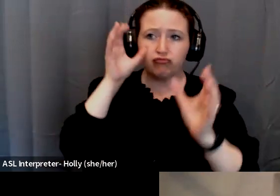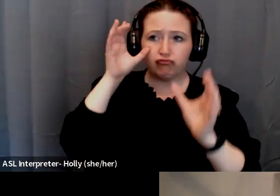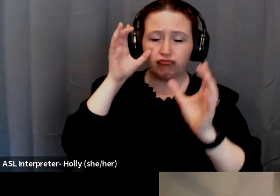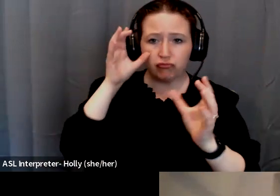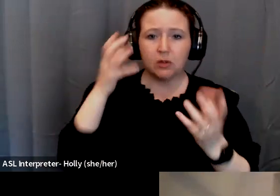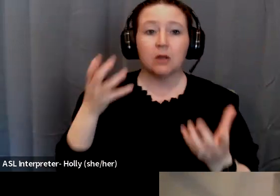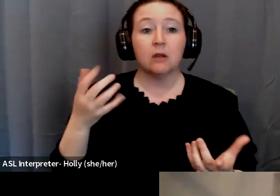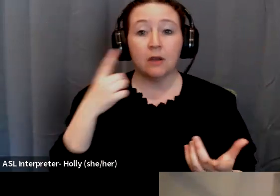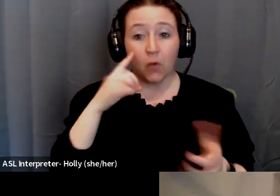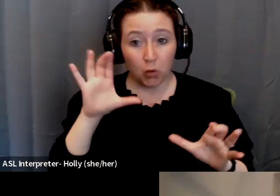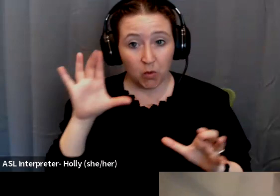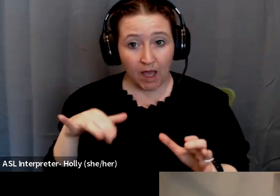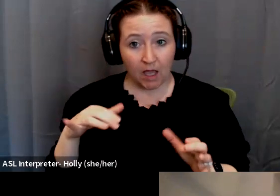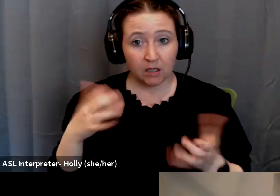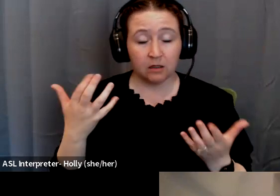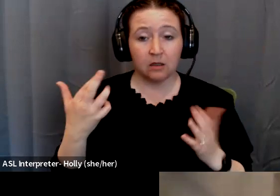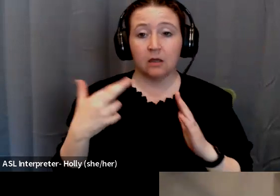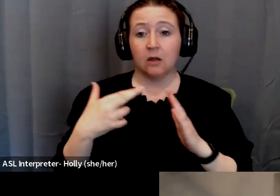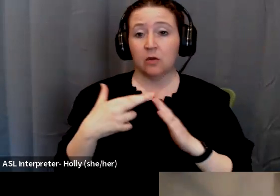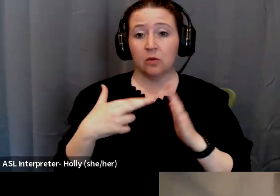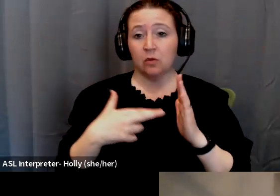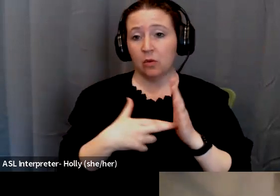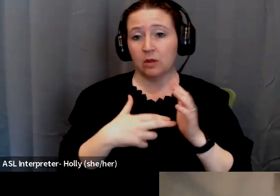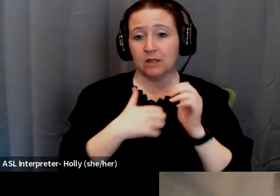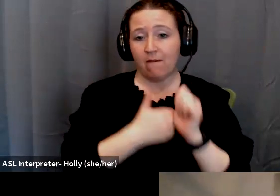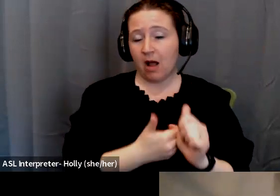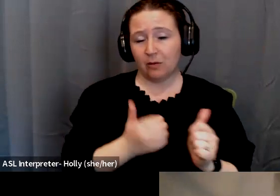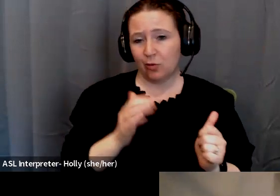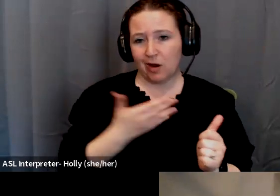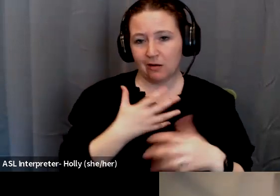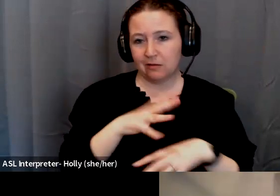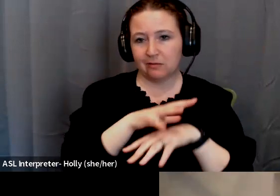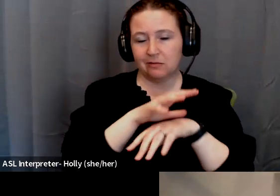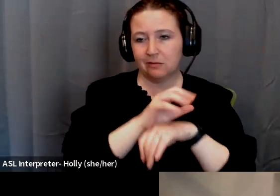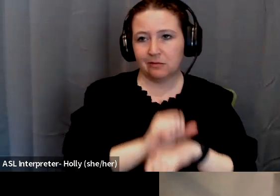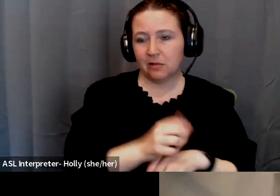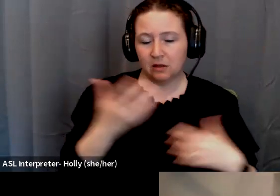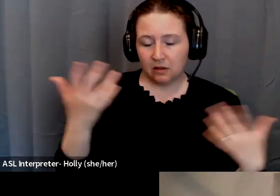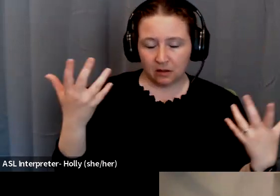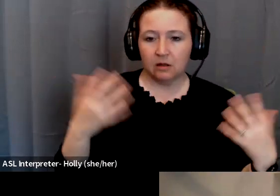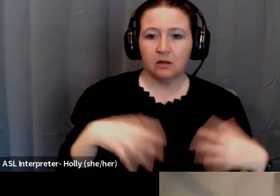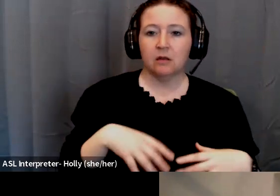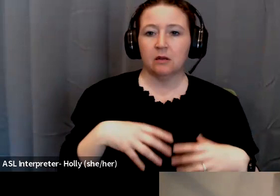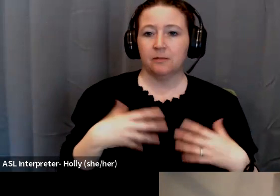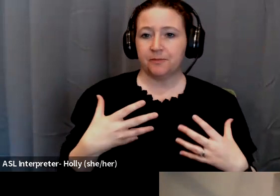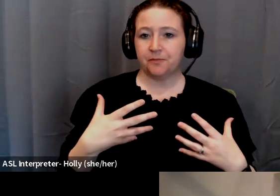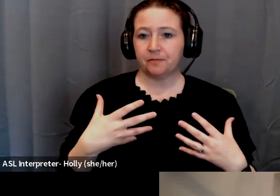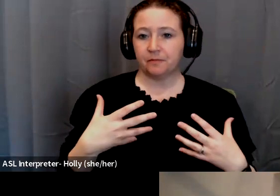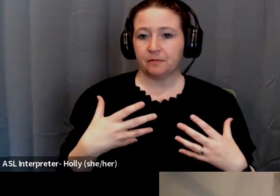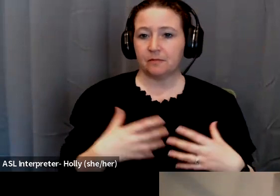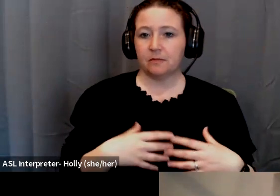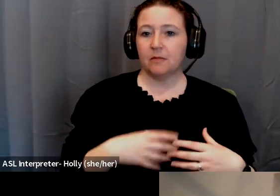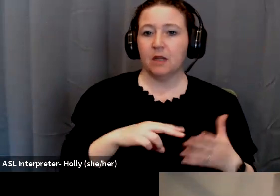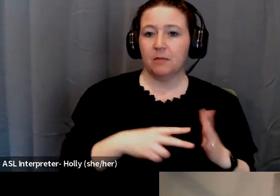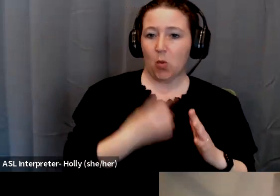that, the rules basically follow what we're used to in all these other organizations, which is basically one person,